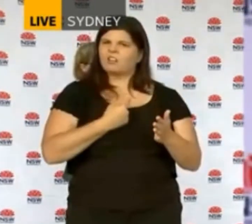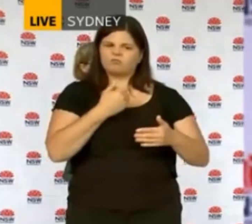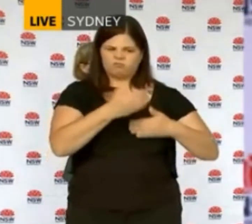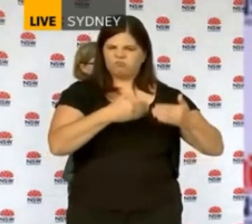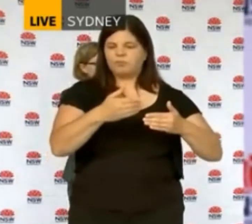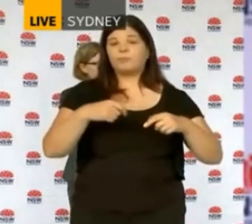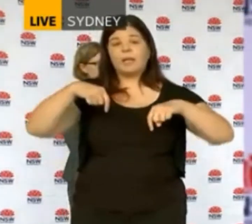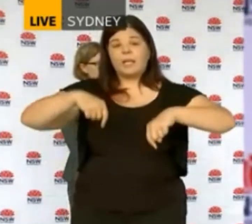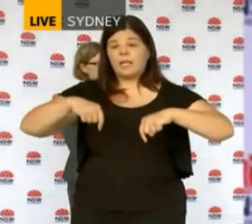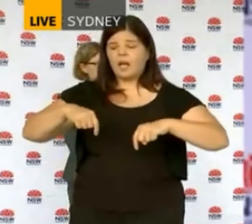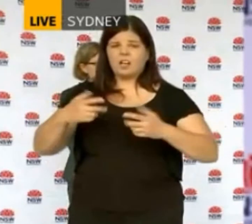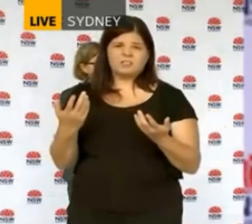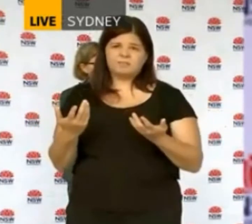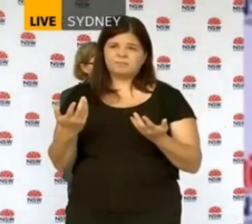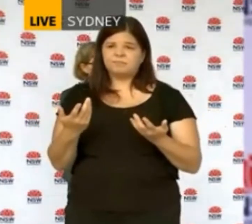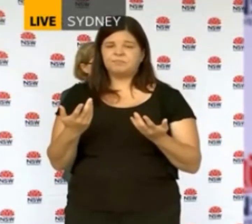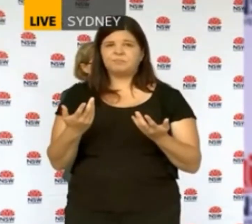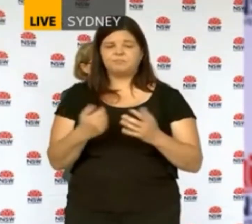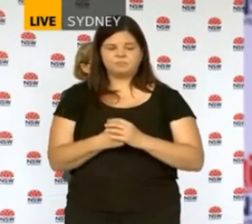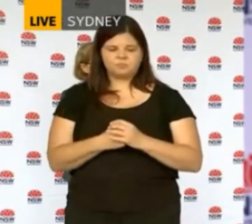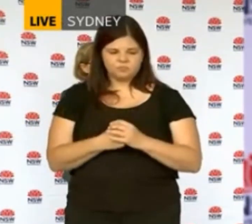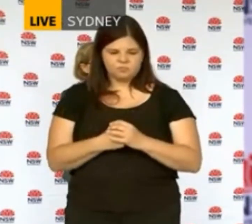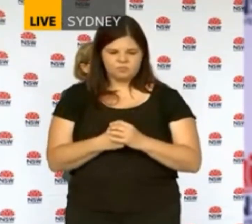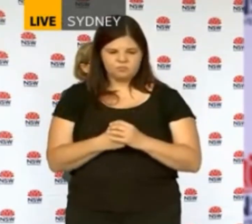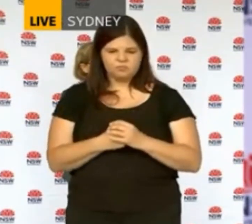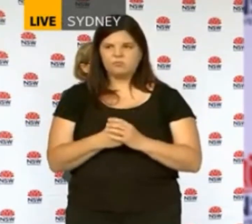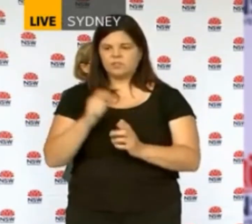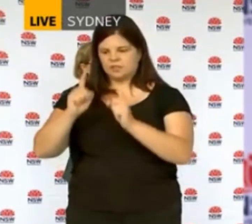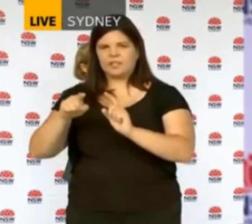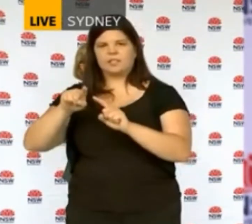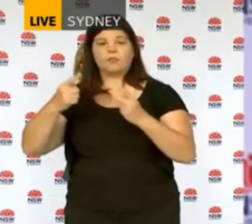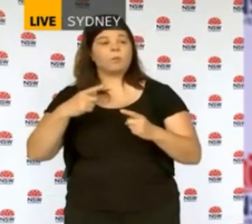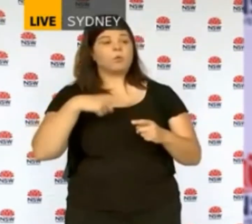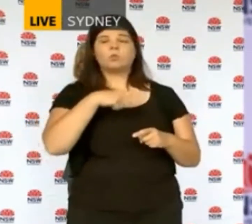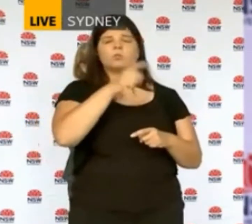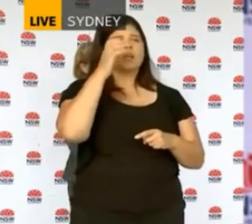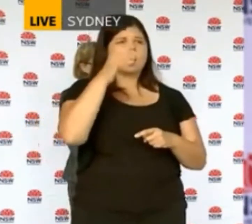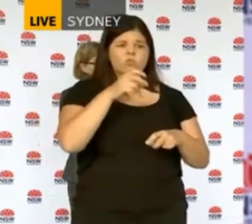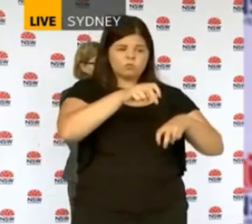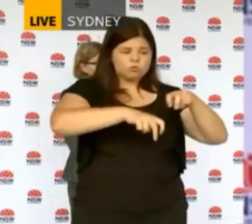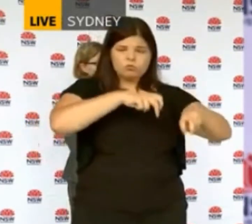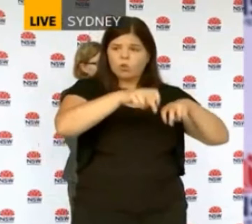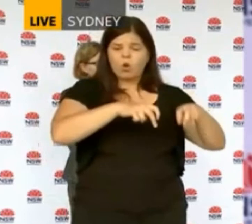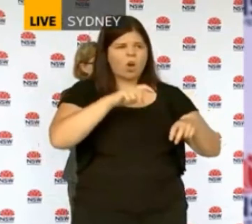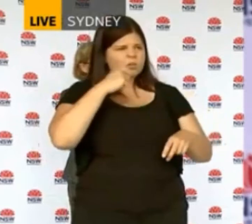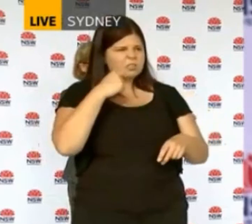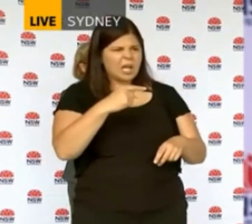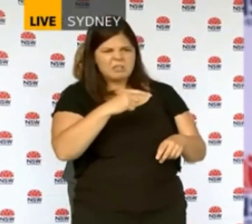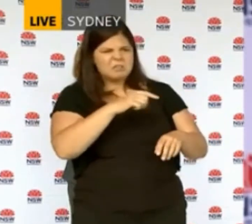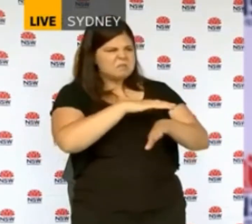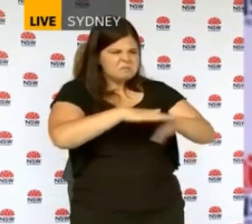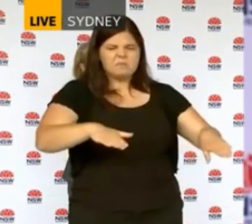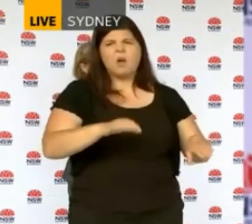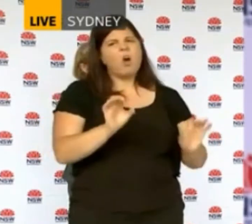regions, communities will make their own decisions in relation to shows, but right now, under the rules, those shows will continue. I'm not going to start a fight between